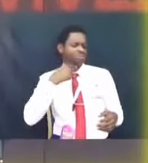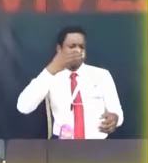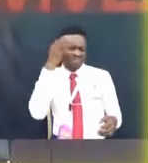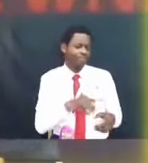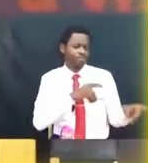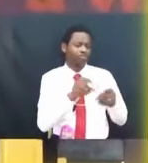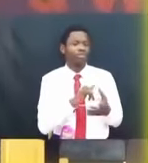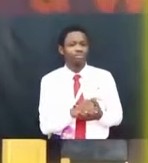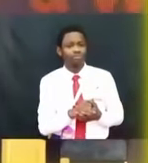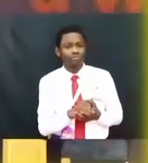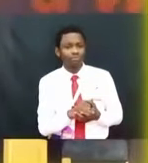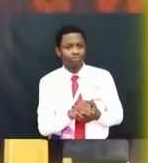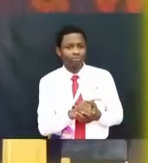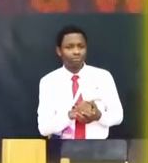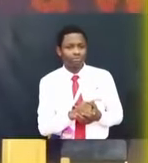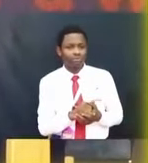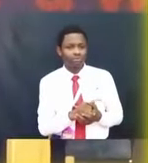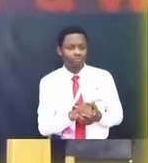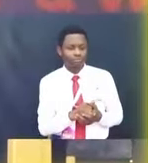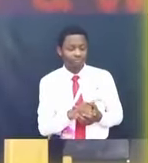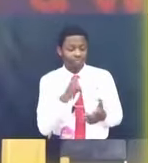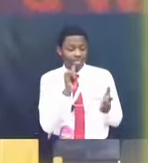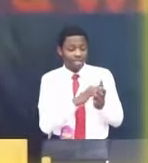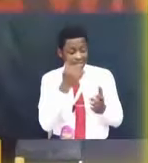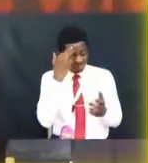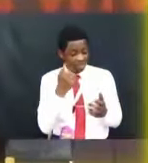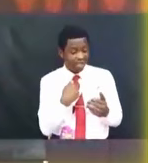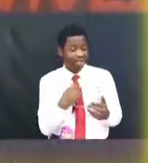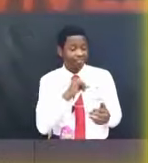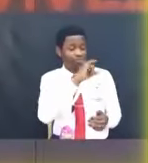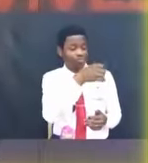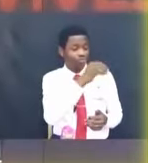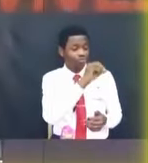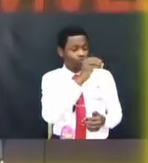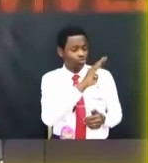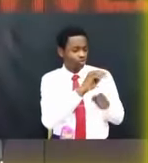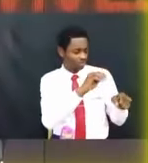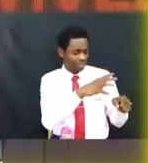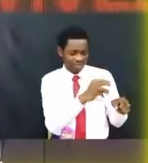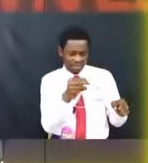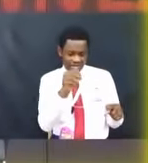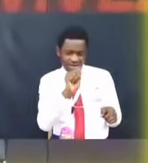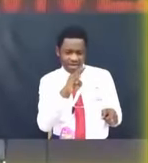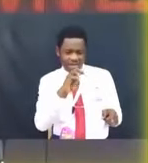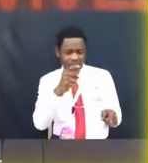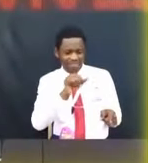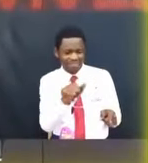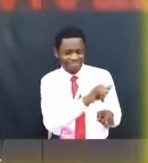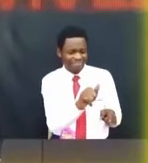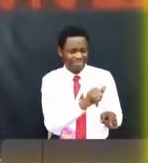That is why we have Joab and we have Abisha from the same womb. Who are you?